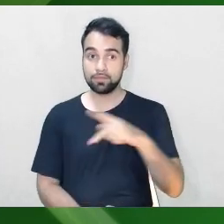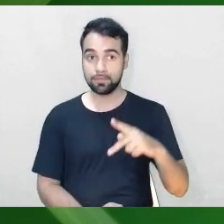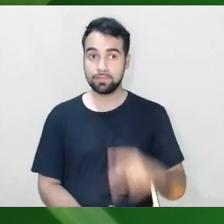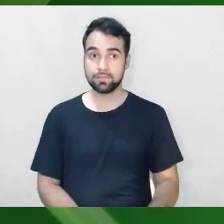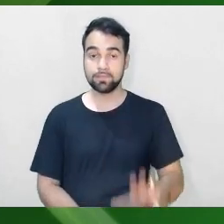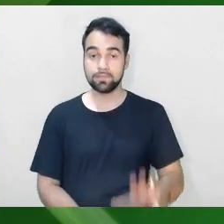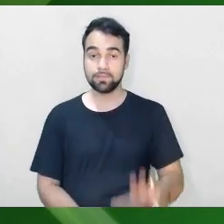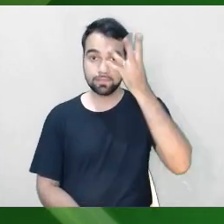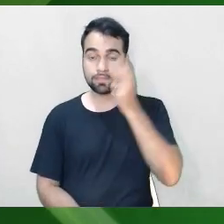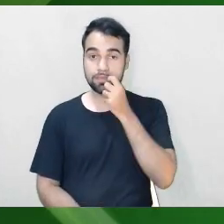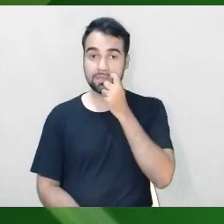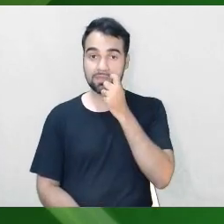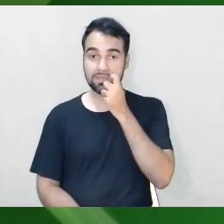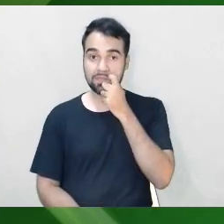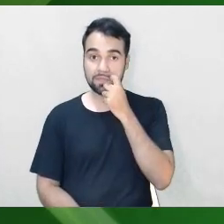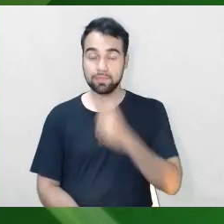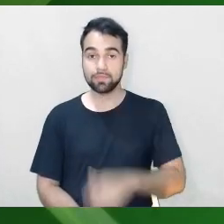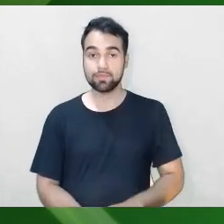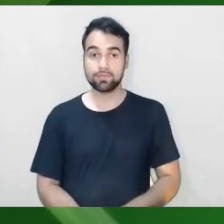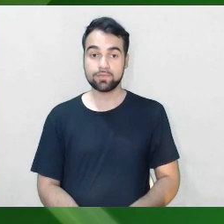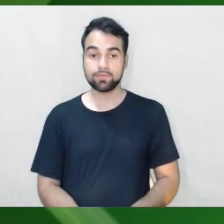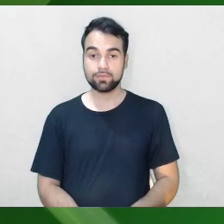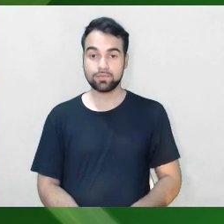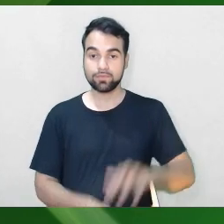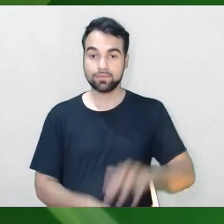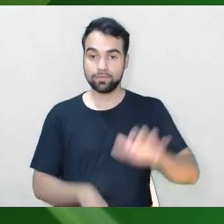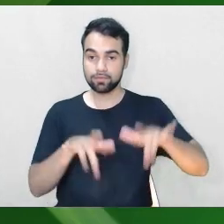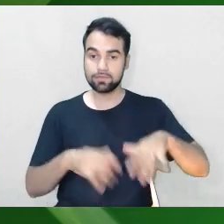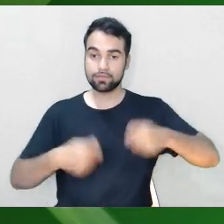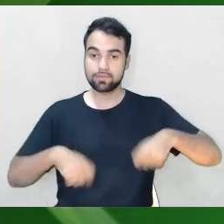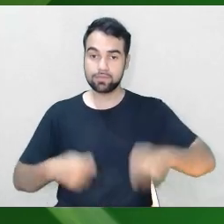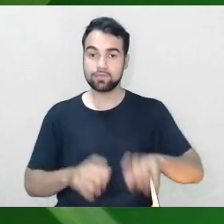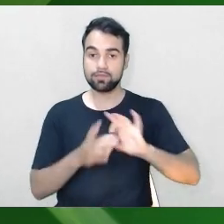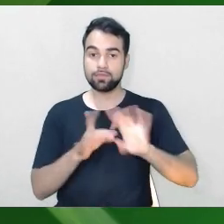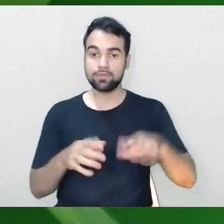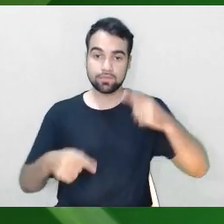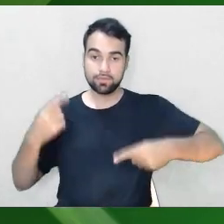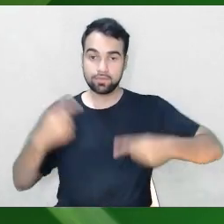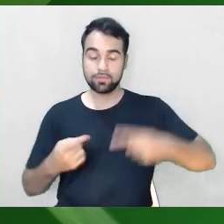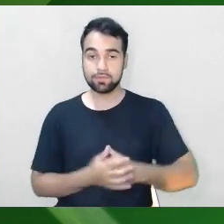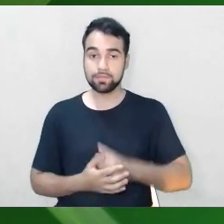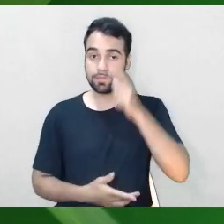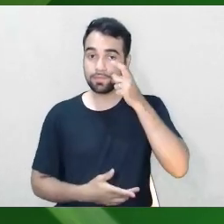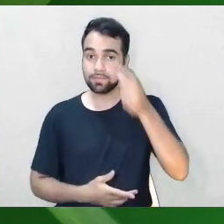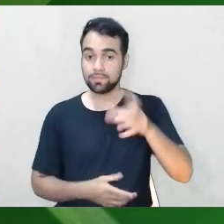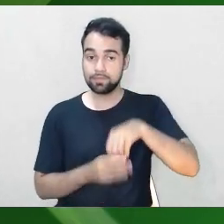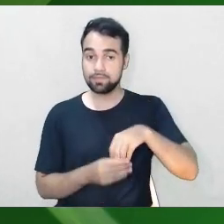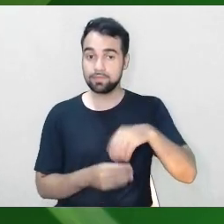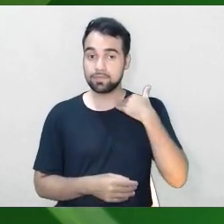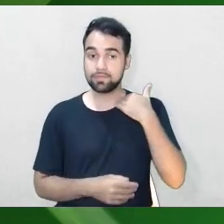the solution, the ATM, would have to be available. So we had a very